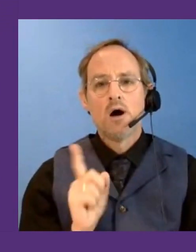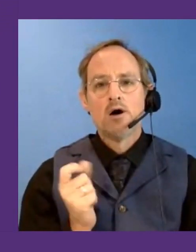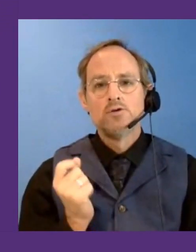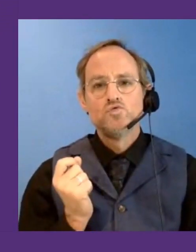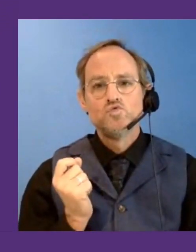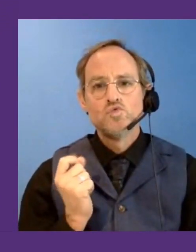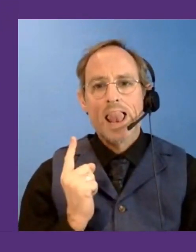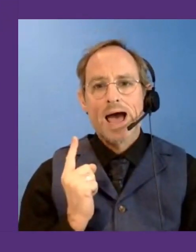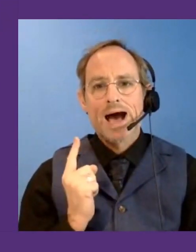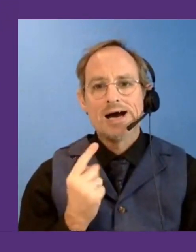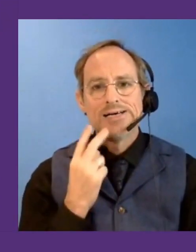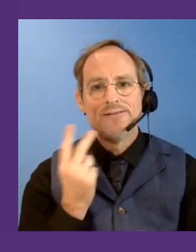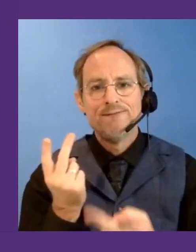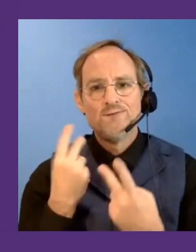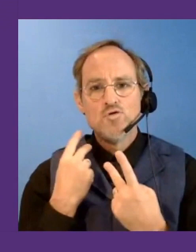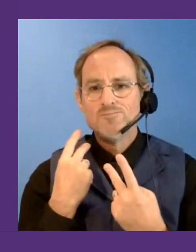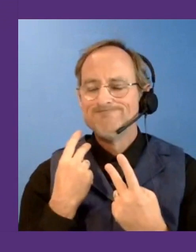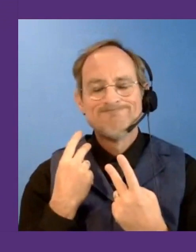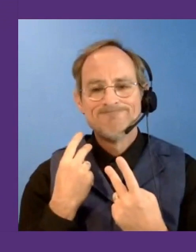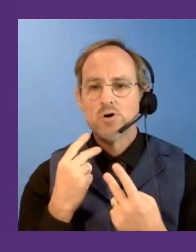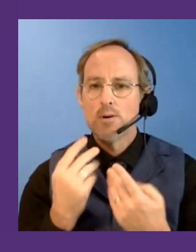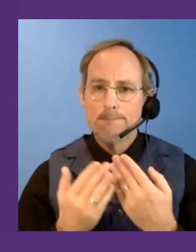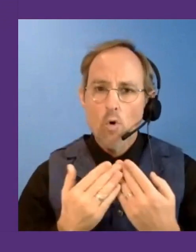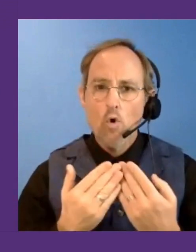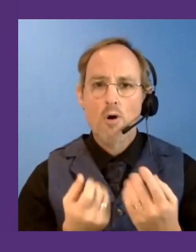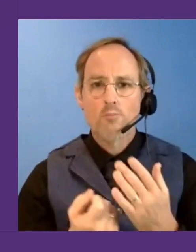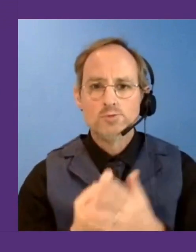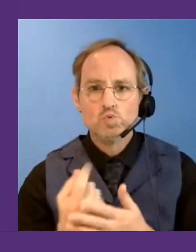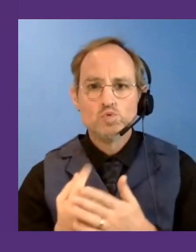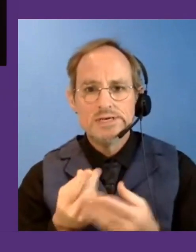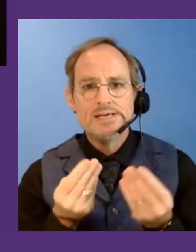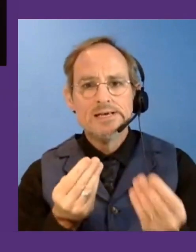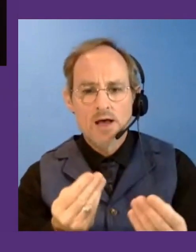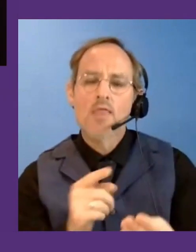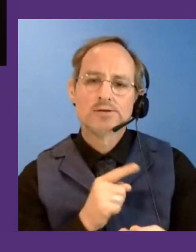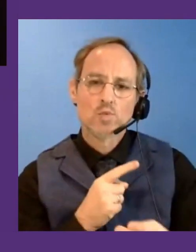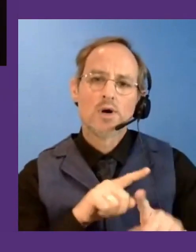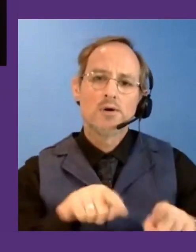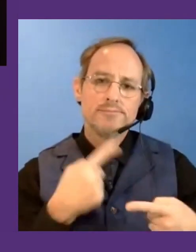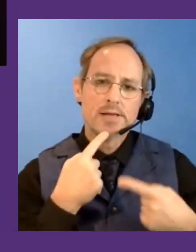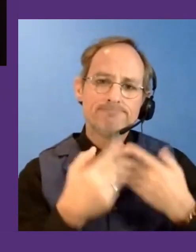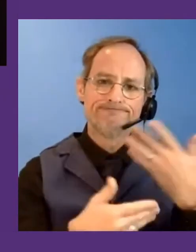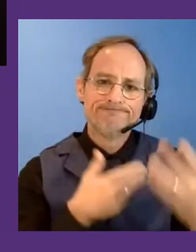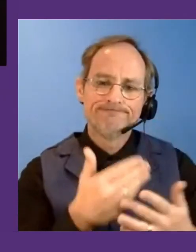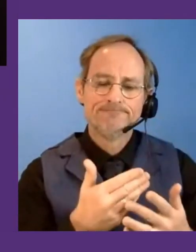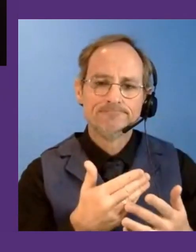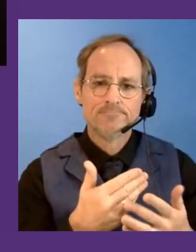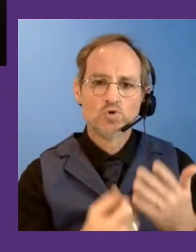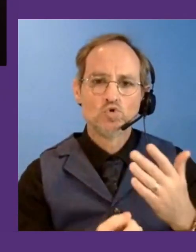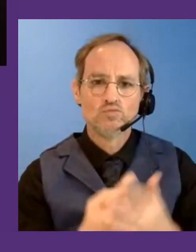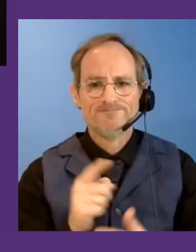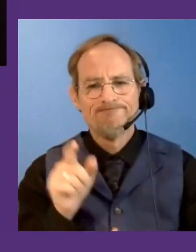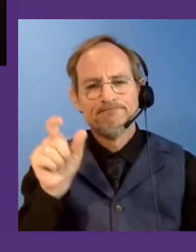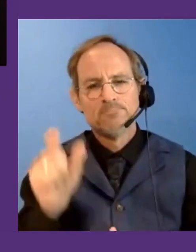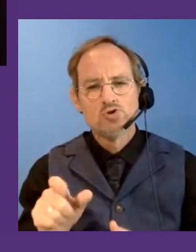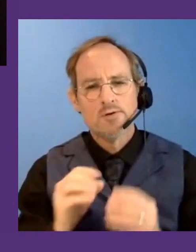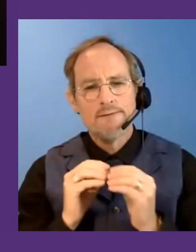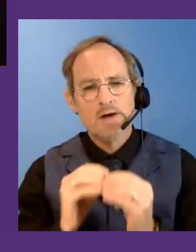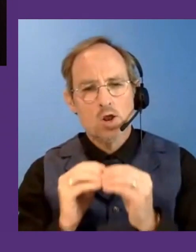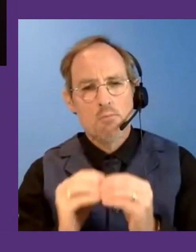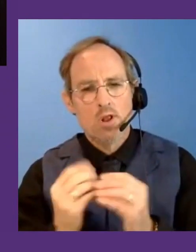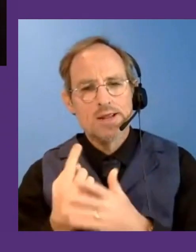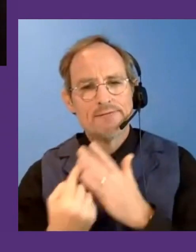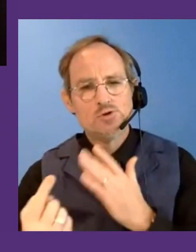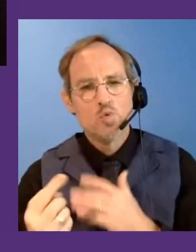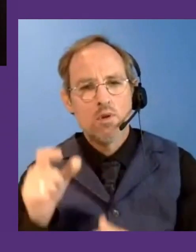chance. So tell a story so that people realize how valuable individuals are. Wonderful. Thank you so much both for coming on and